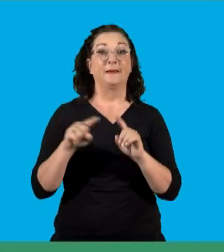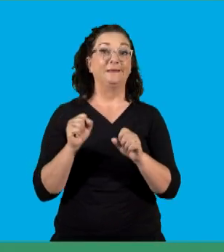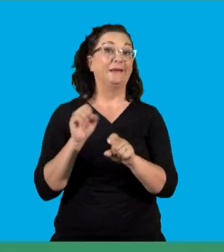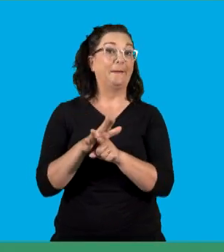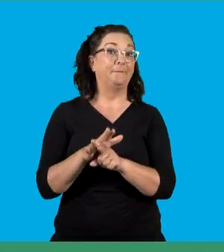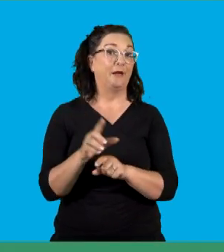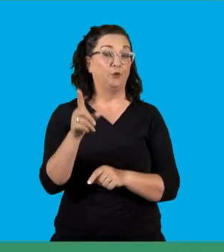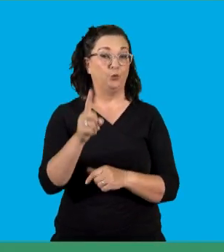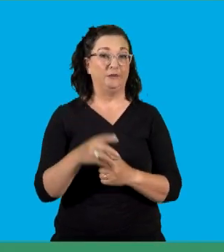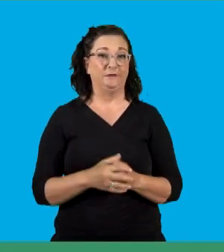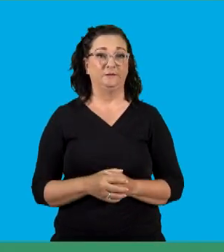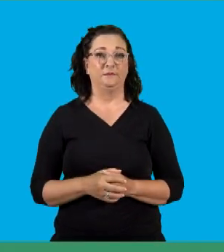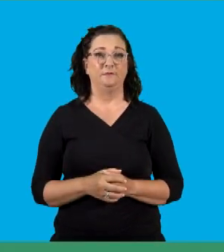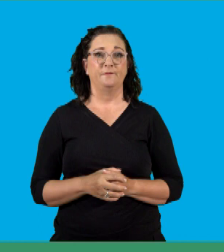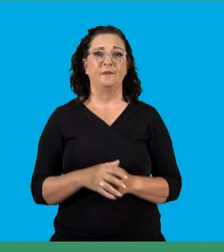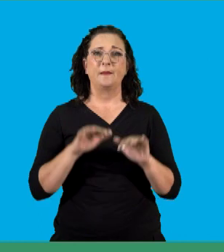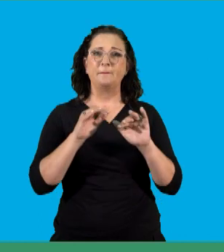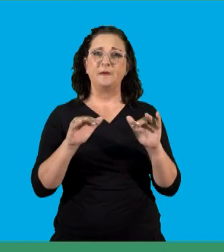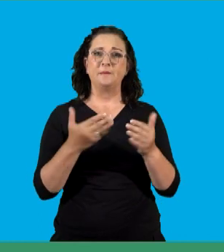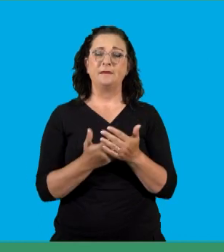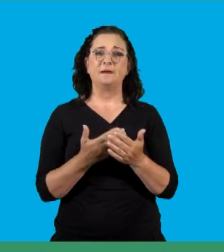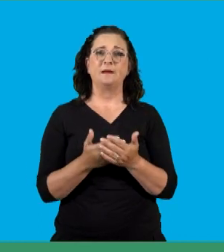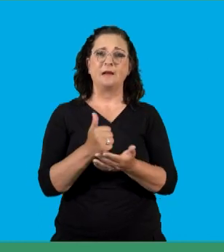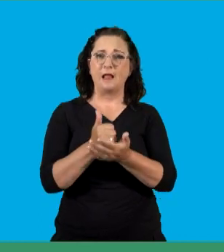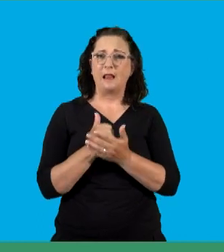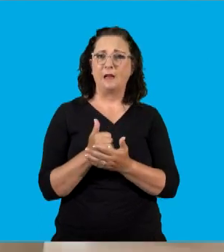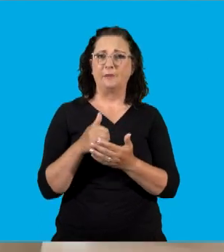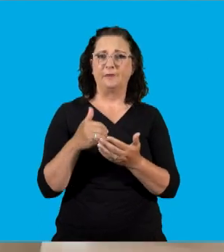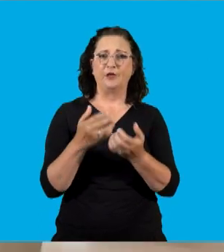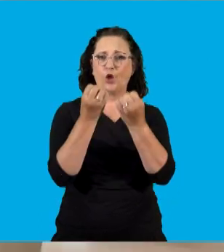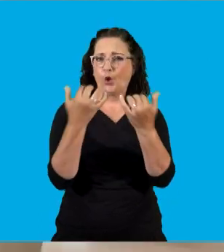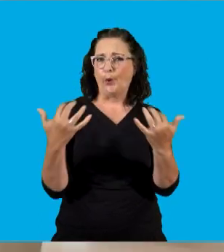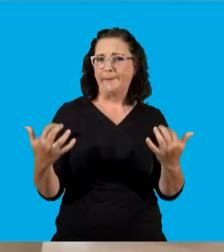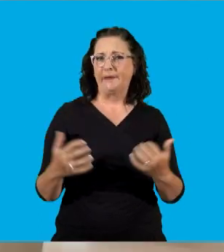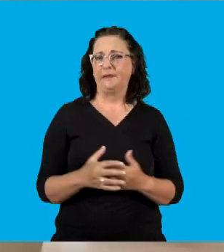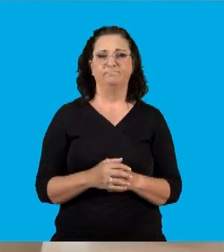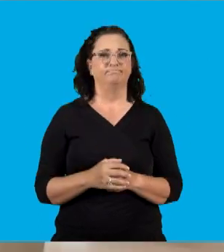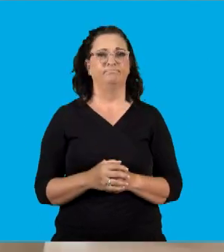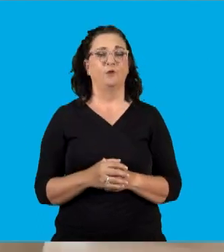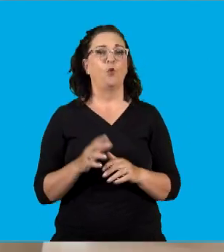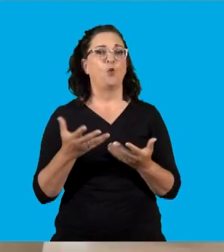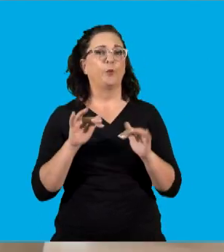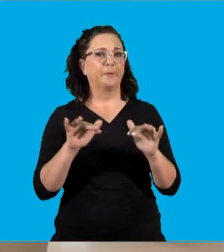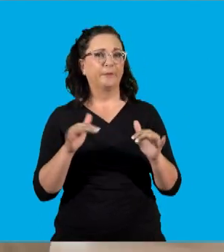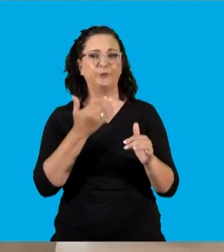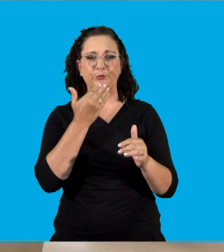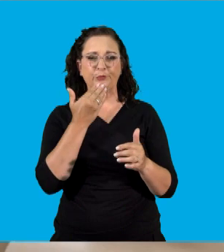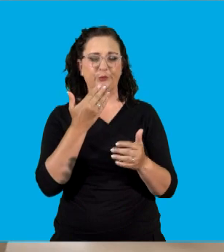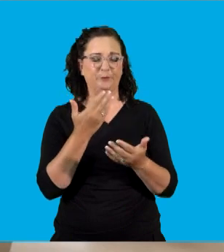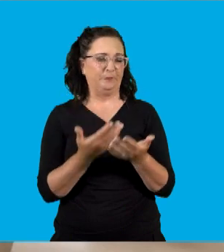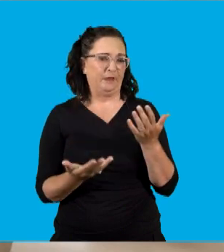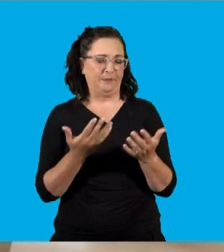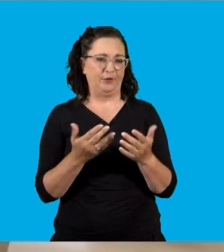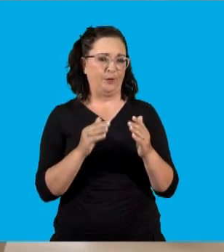poverty. People cannot participate fully in the economy. So people who are affected, or people who live